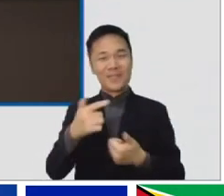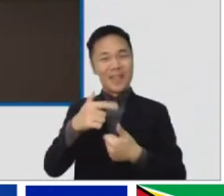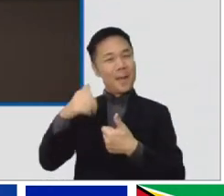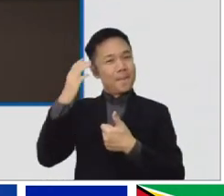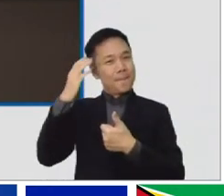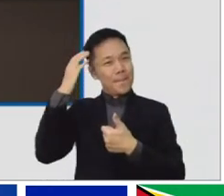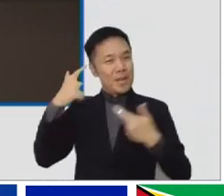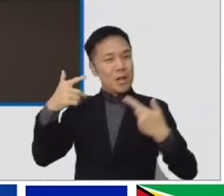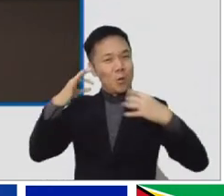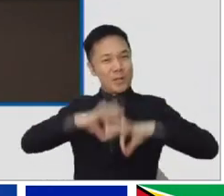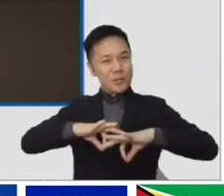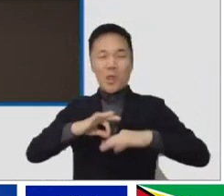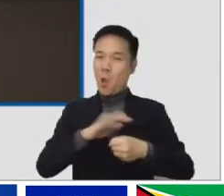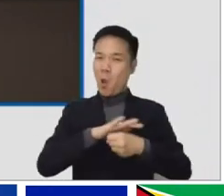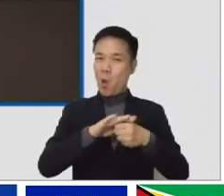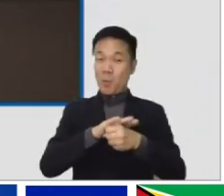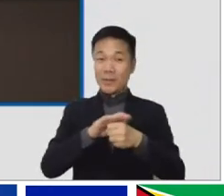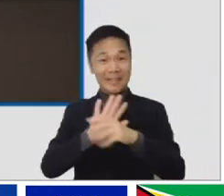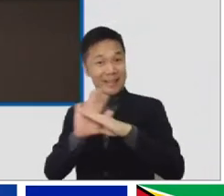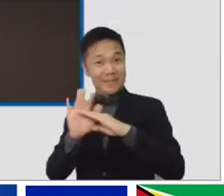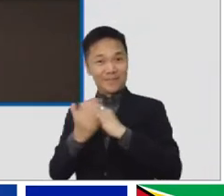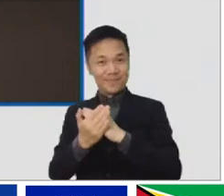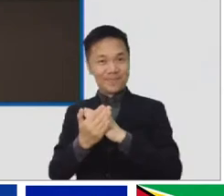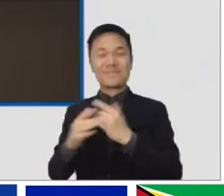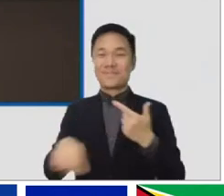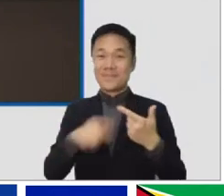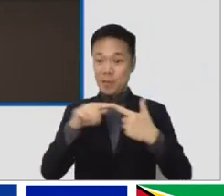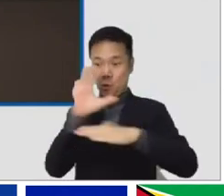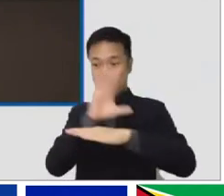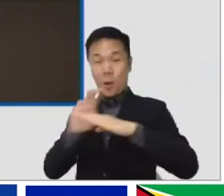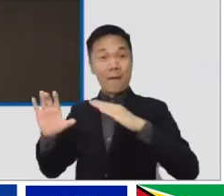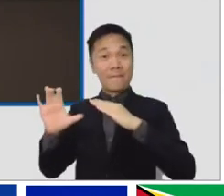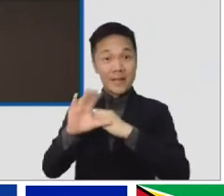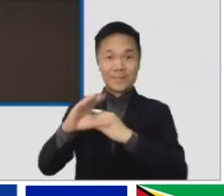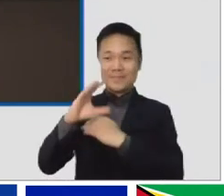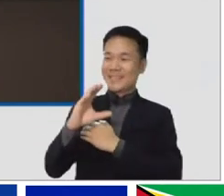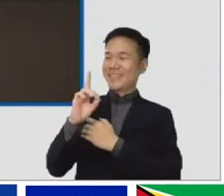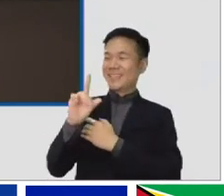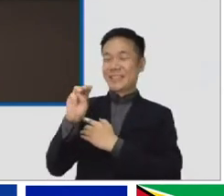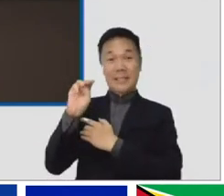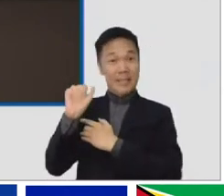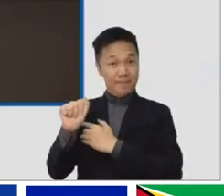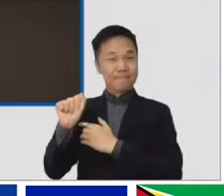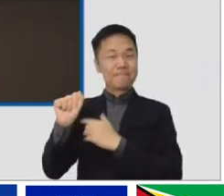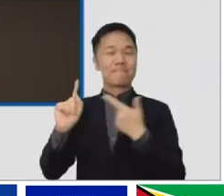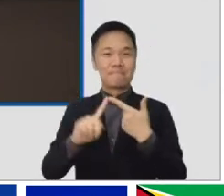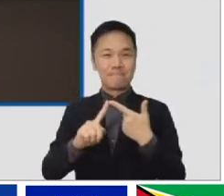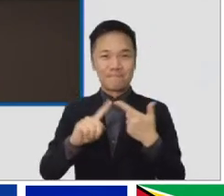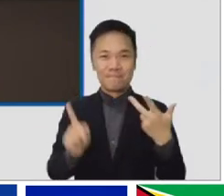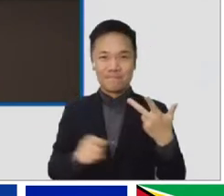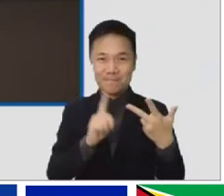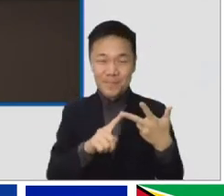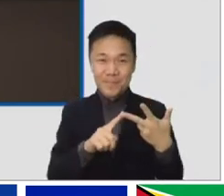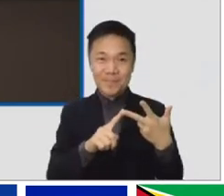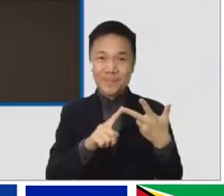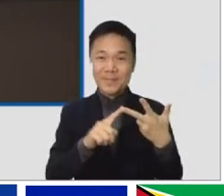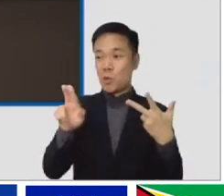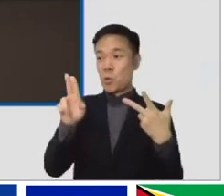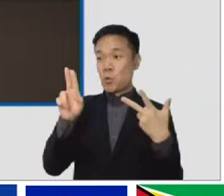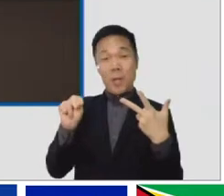Caribbean Disaster Emergency Management Agency, or CDEMA, the United Nations Office for Disaster Risk